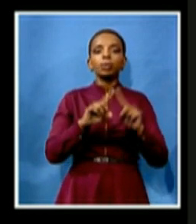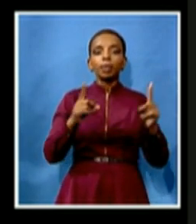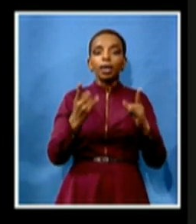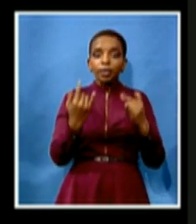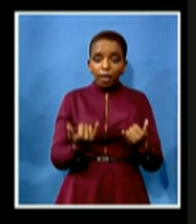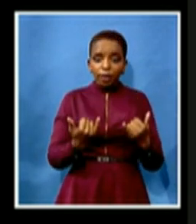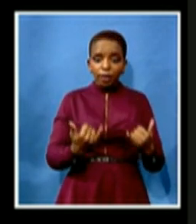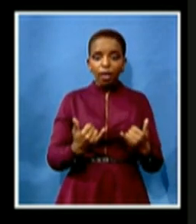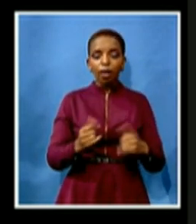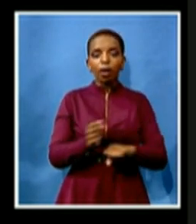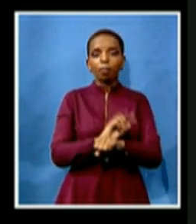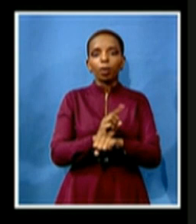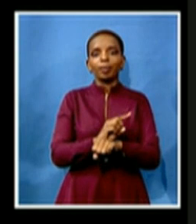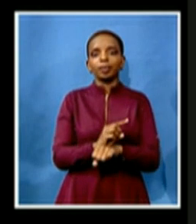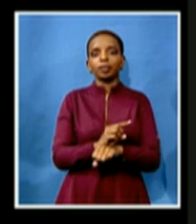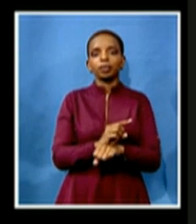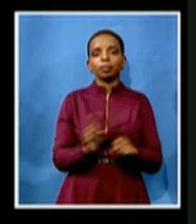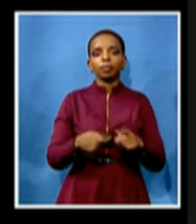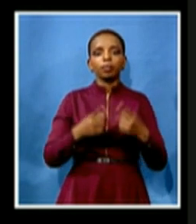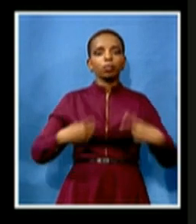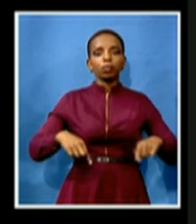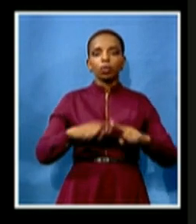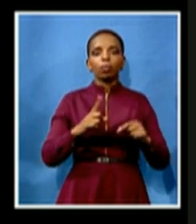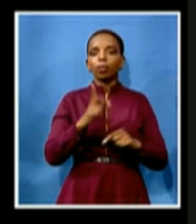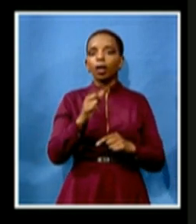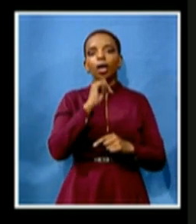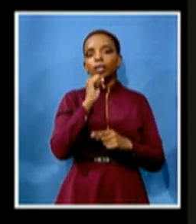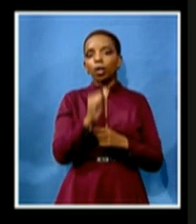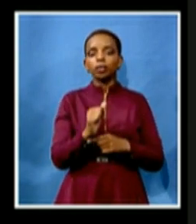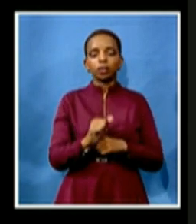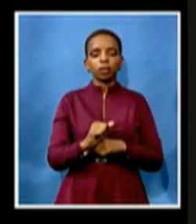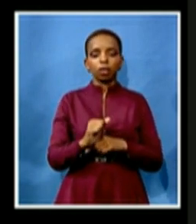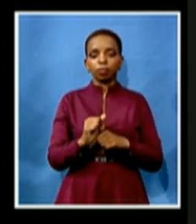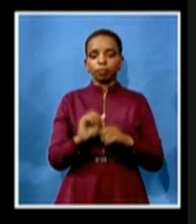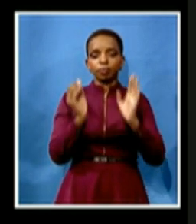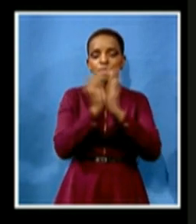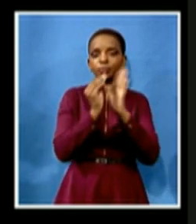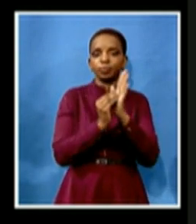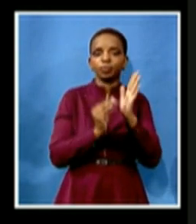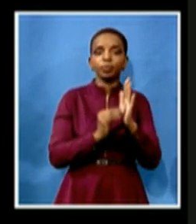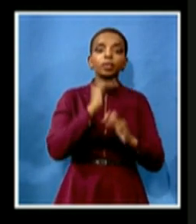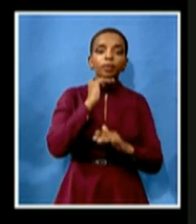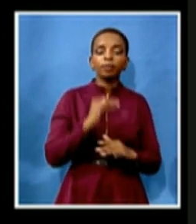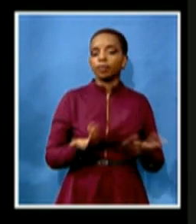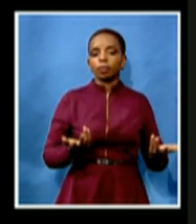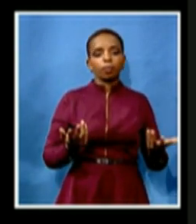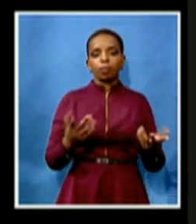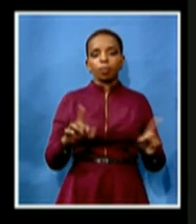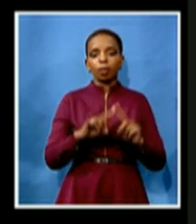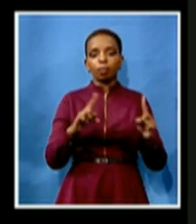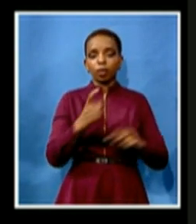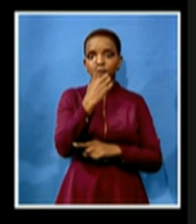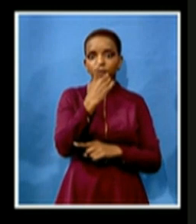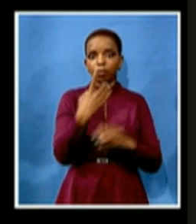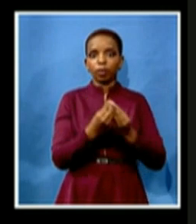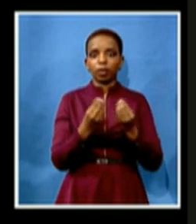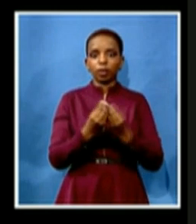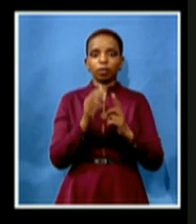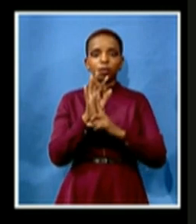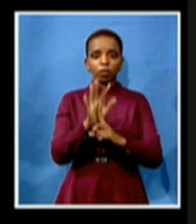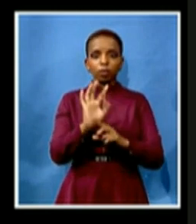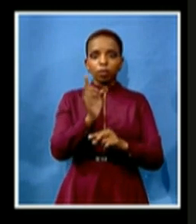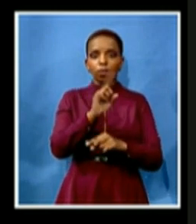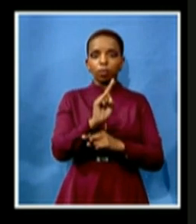not deep enough. And the one thing that our models show is that this identifying close contacts is really absolutely